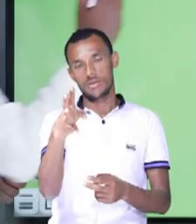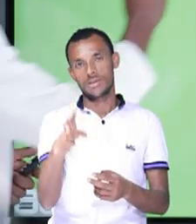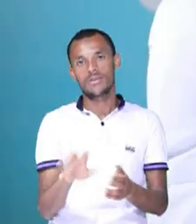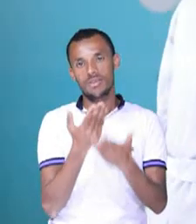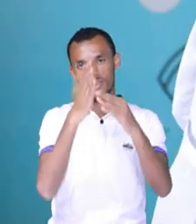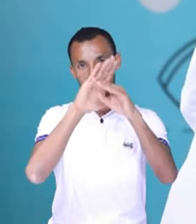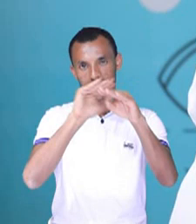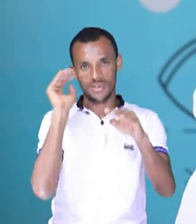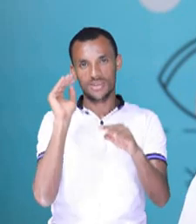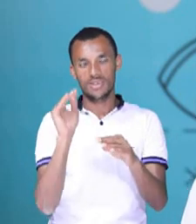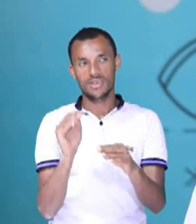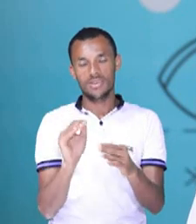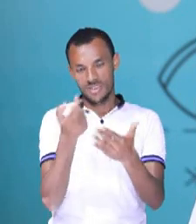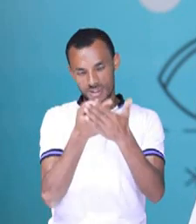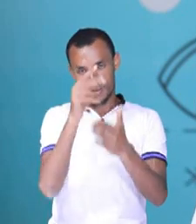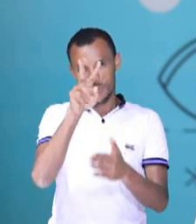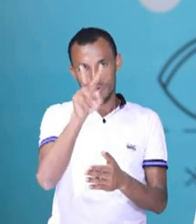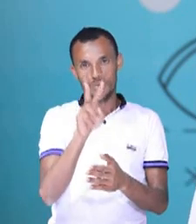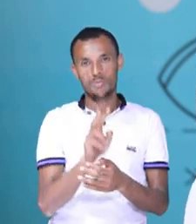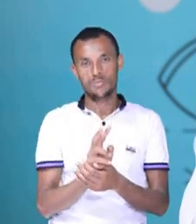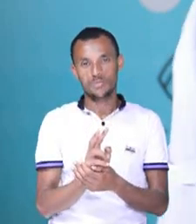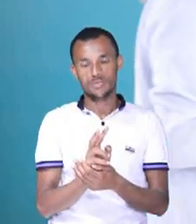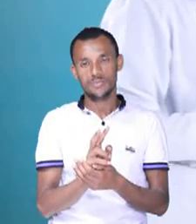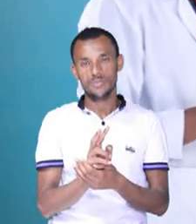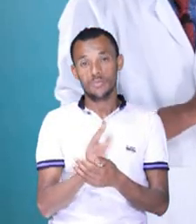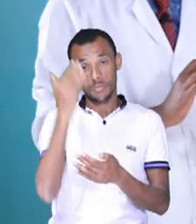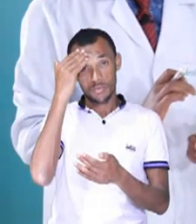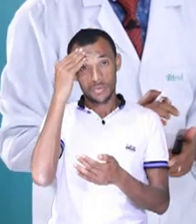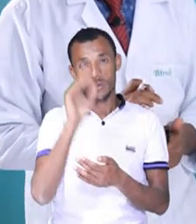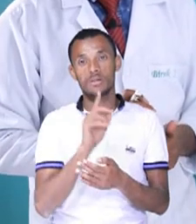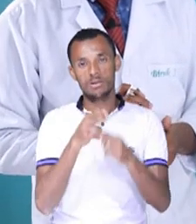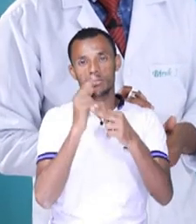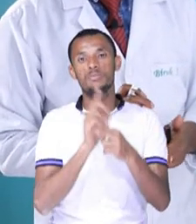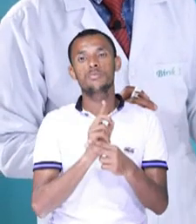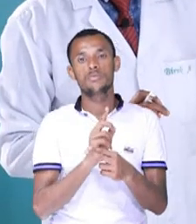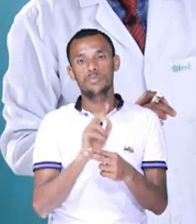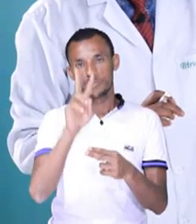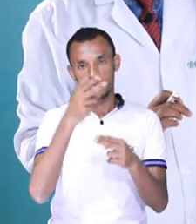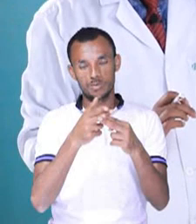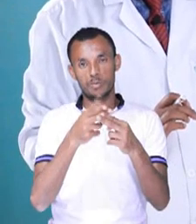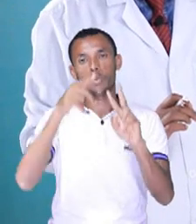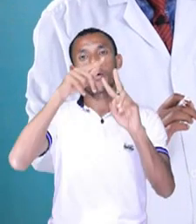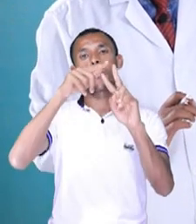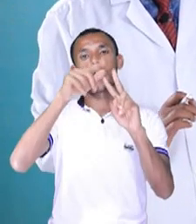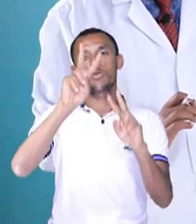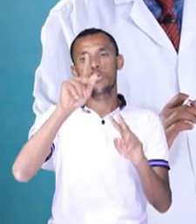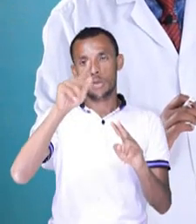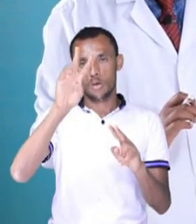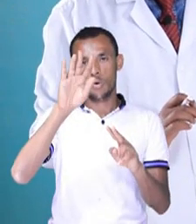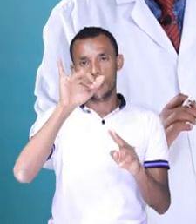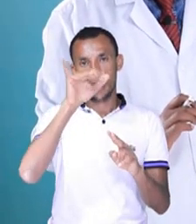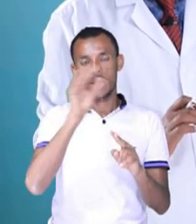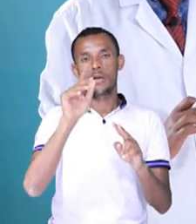the way, these two are known as what? Pi 2py and